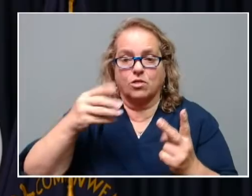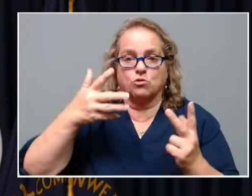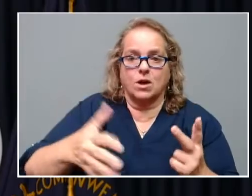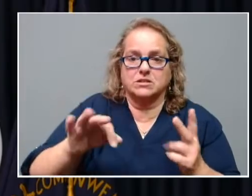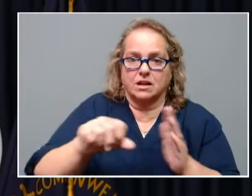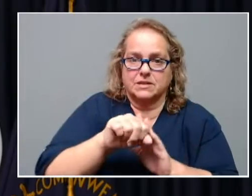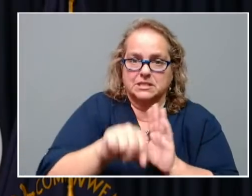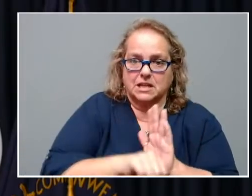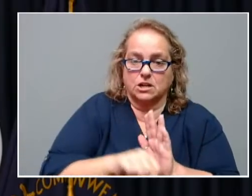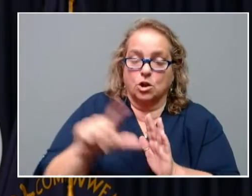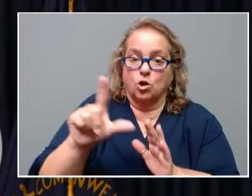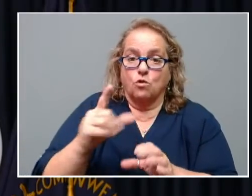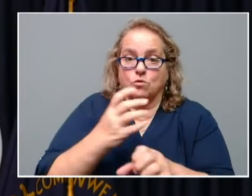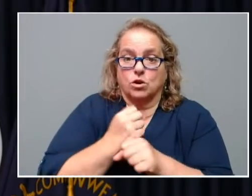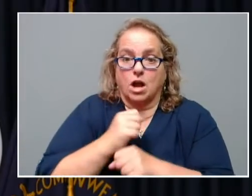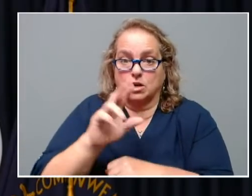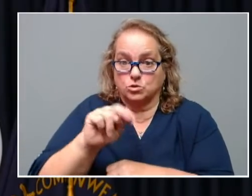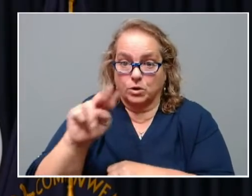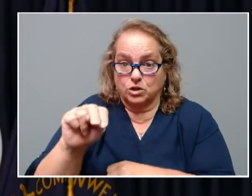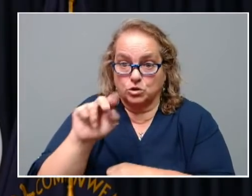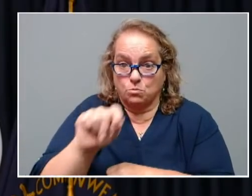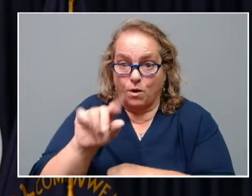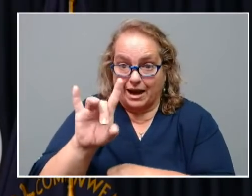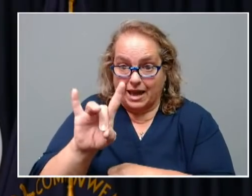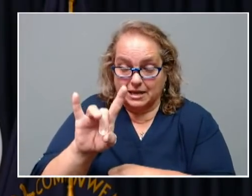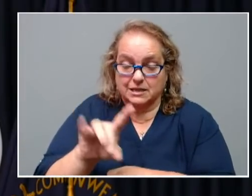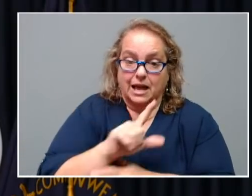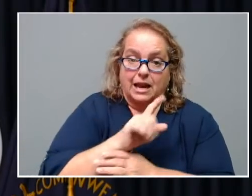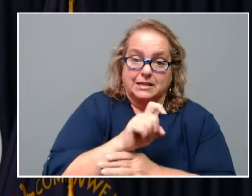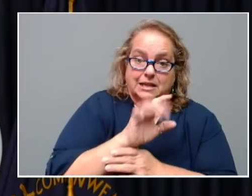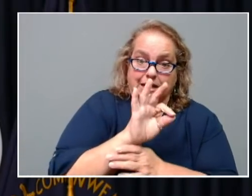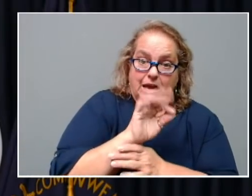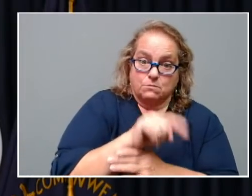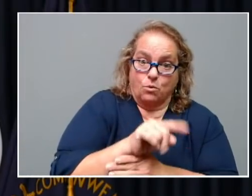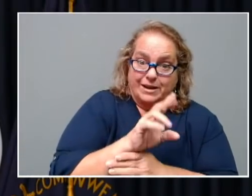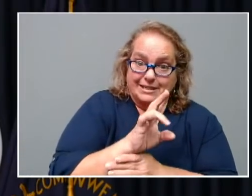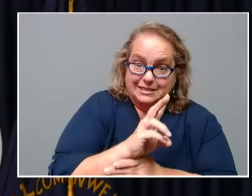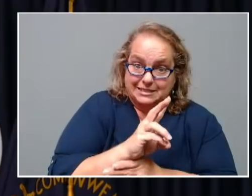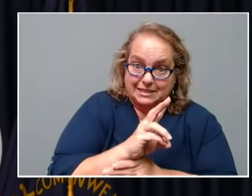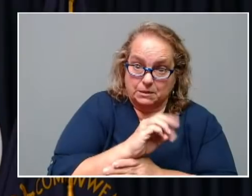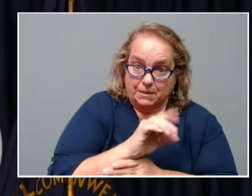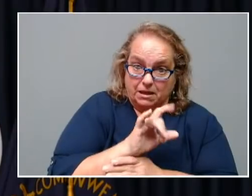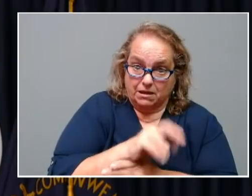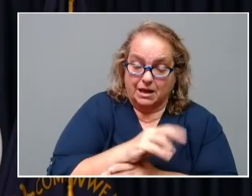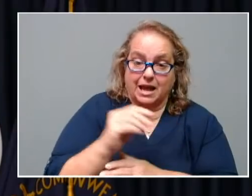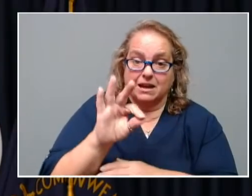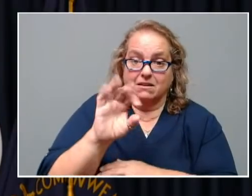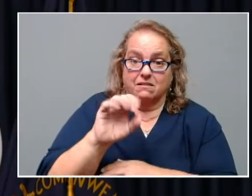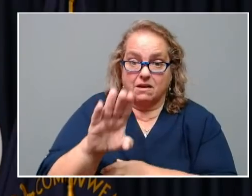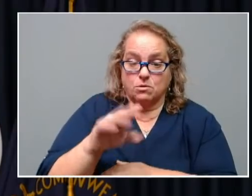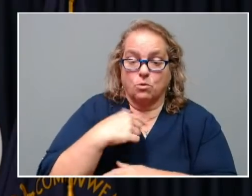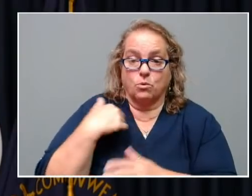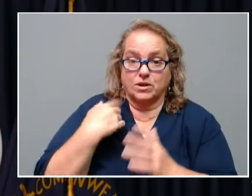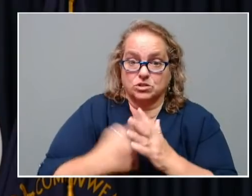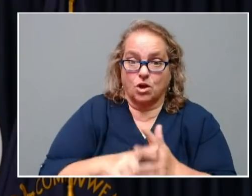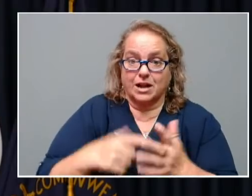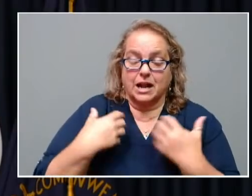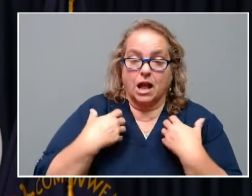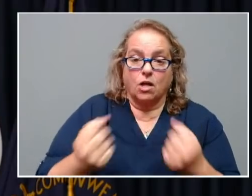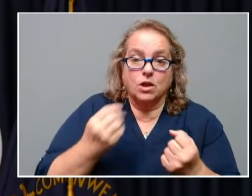received $22.8 million, Lexington $9.6 million. And in February, we launched the Healthy at Home Eviction Relief Fund